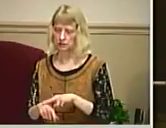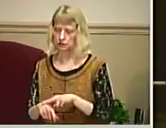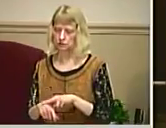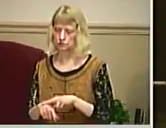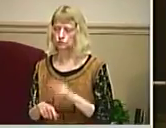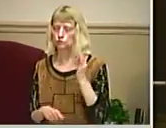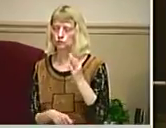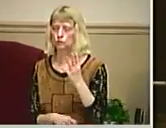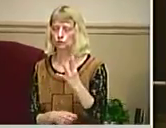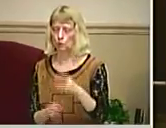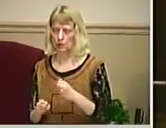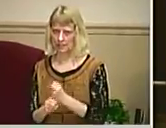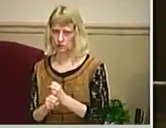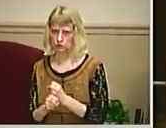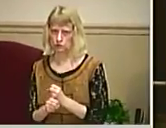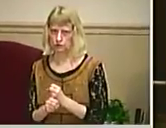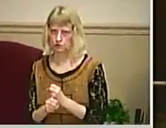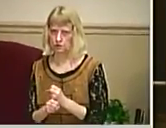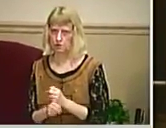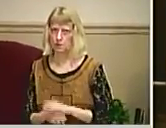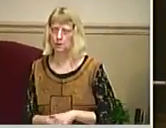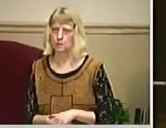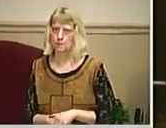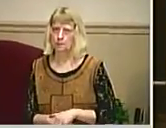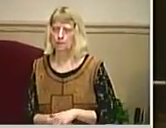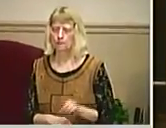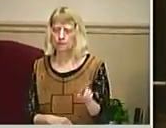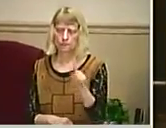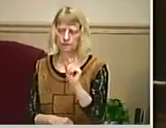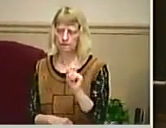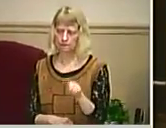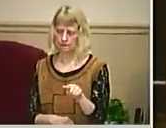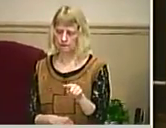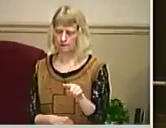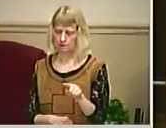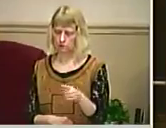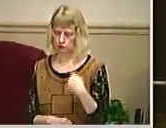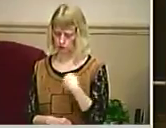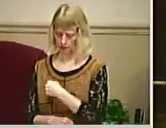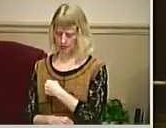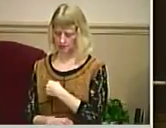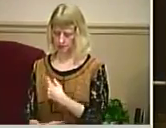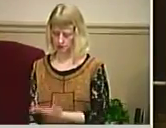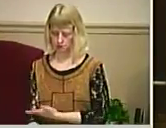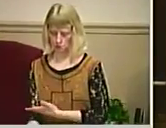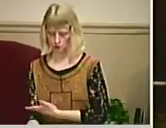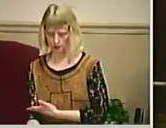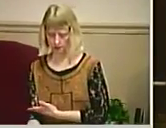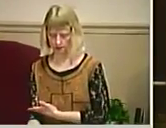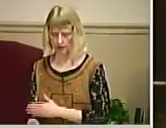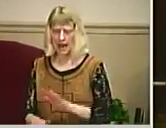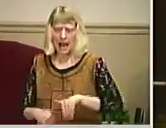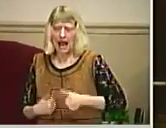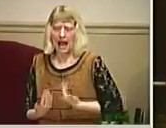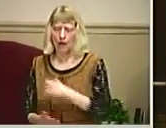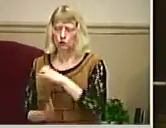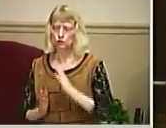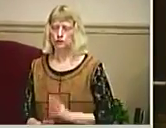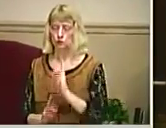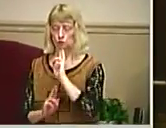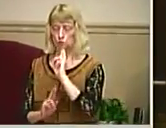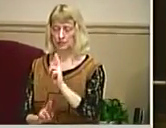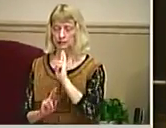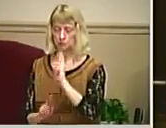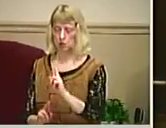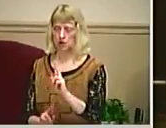next 4 years. And the question that comes before us all this morning is, how should Christians respond